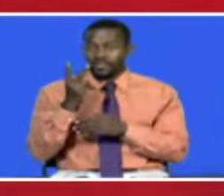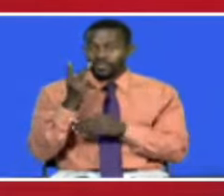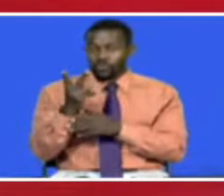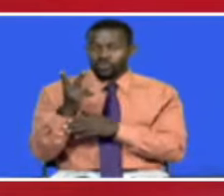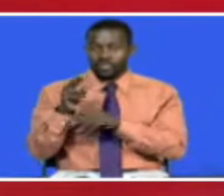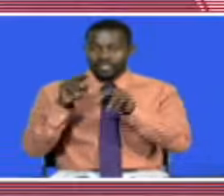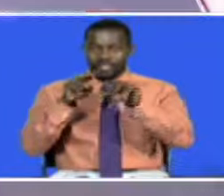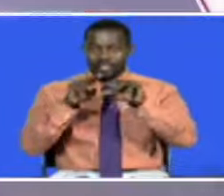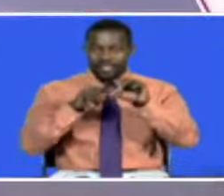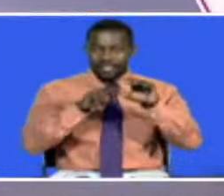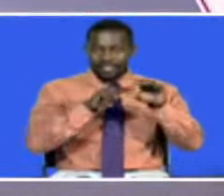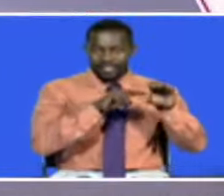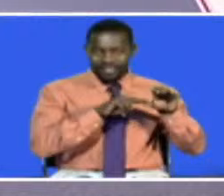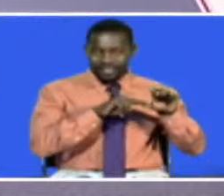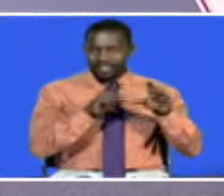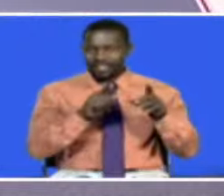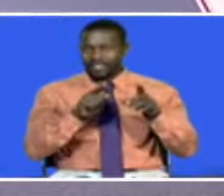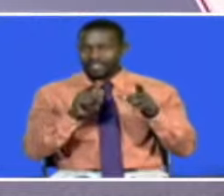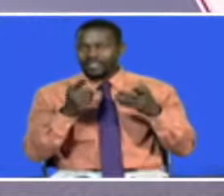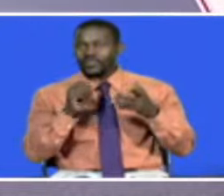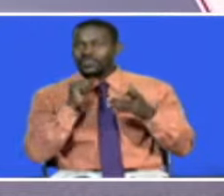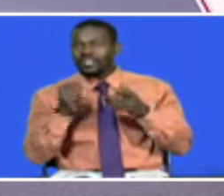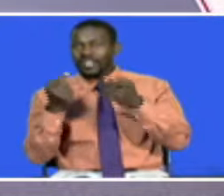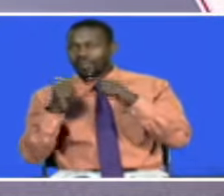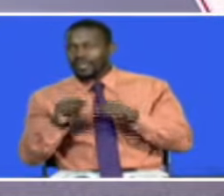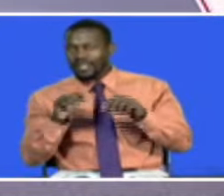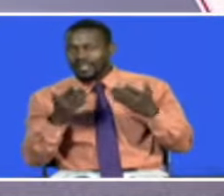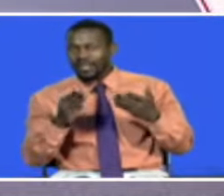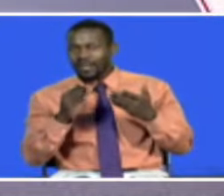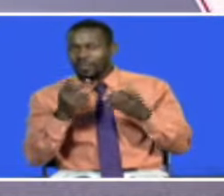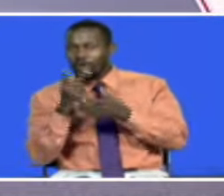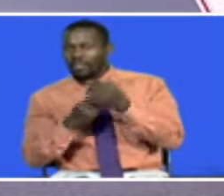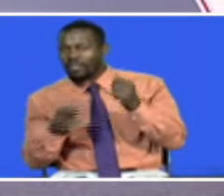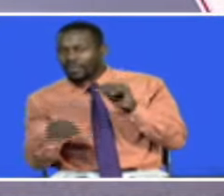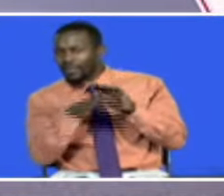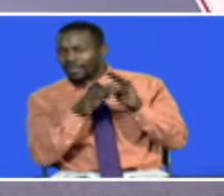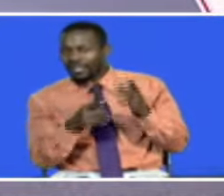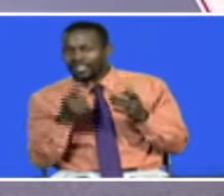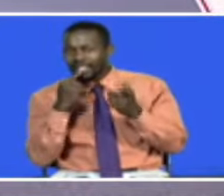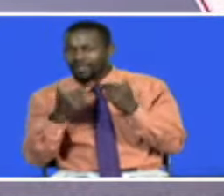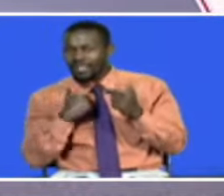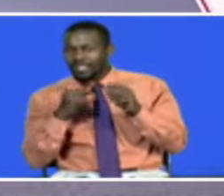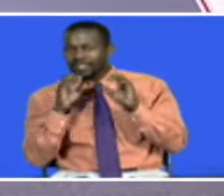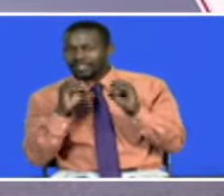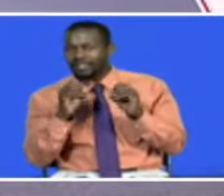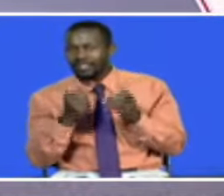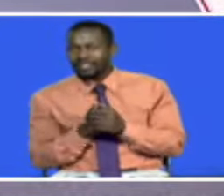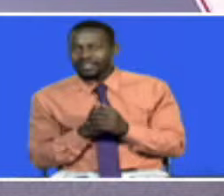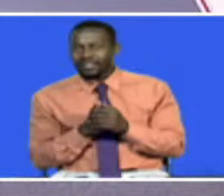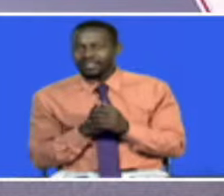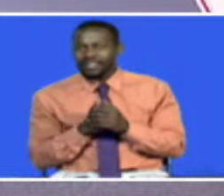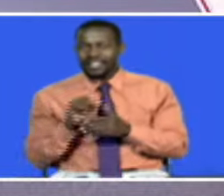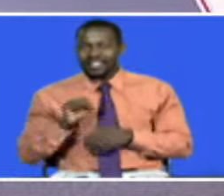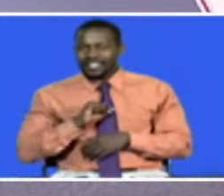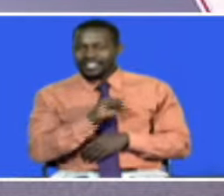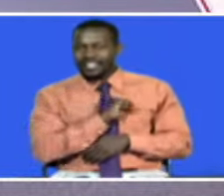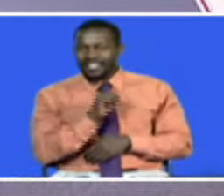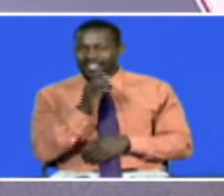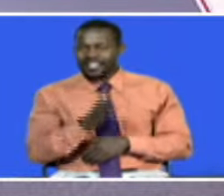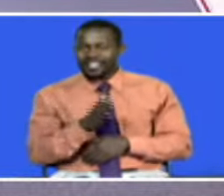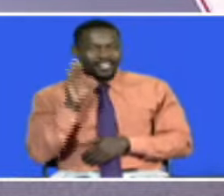leave the studio? I impeached them. Oh, they're not coming. They're impeached. They didn't tell me. You didn't hear? No. There was a Senate hearing already. And they're not